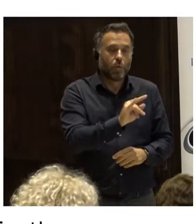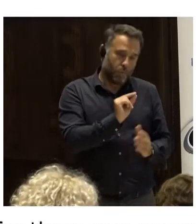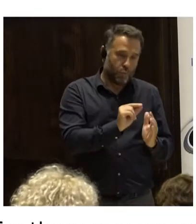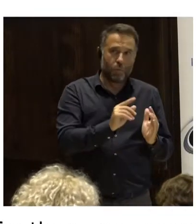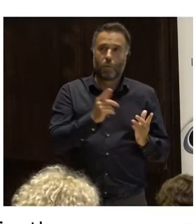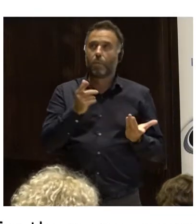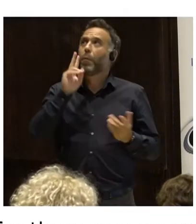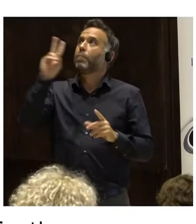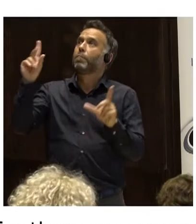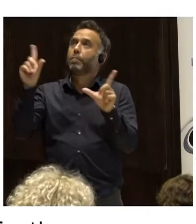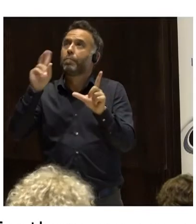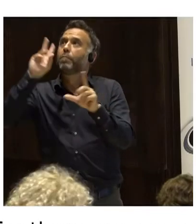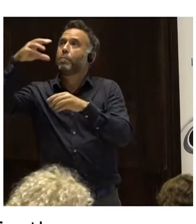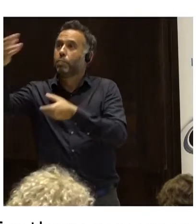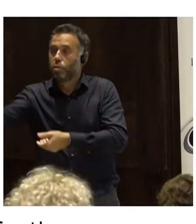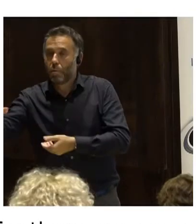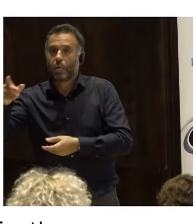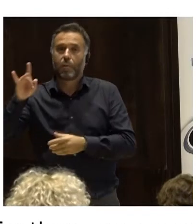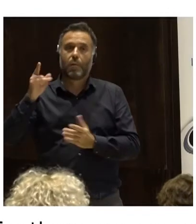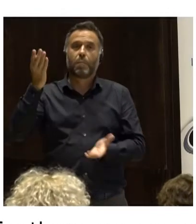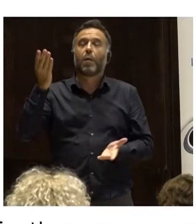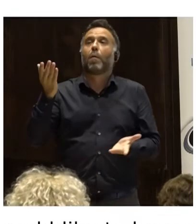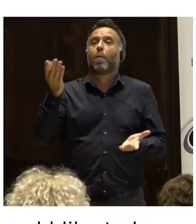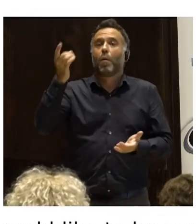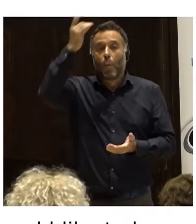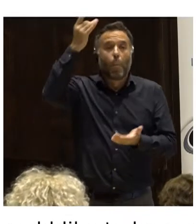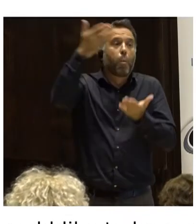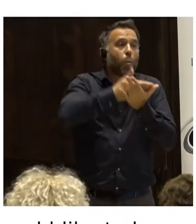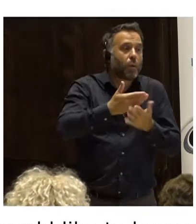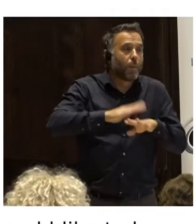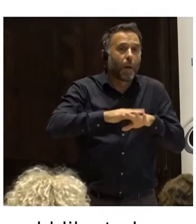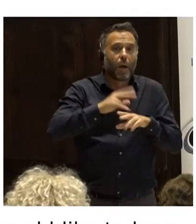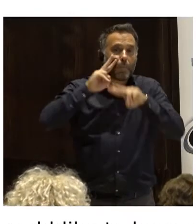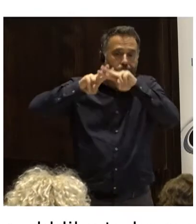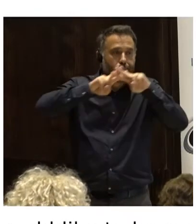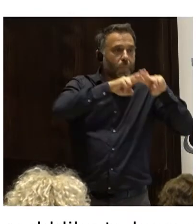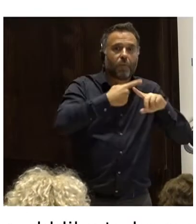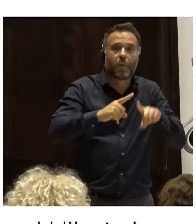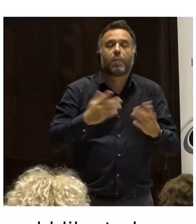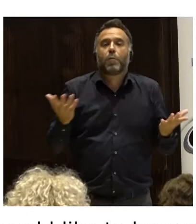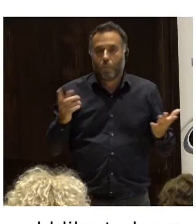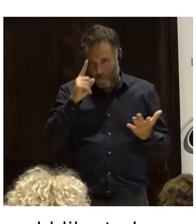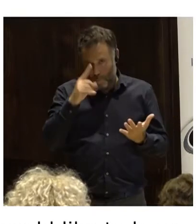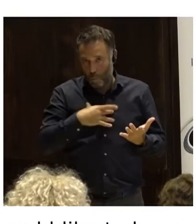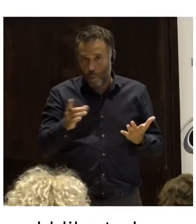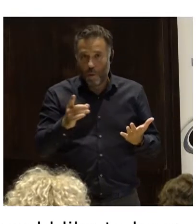comparing. And what are the things we could be looking for? Is it the cognitive development,